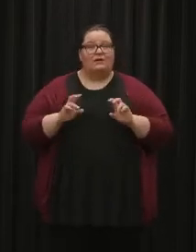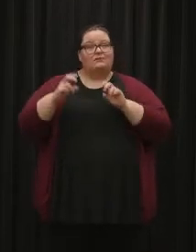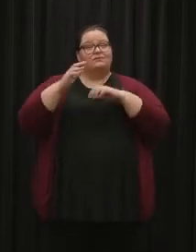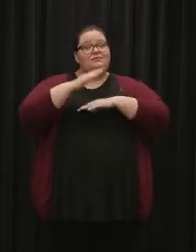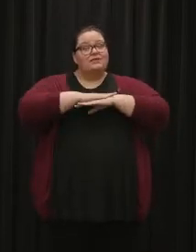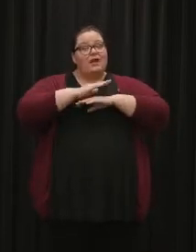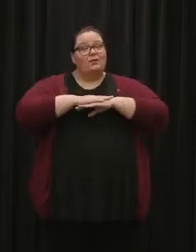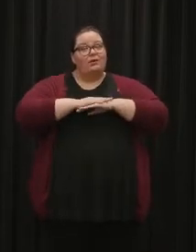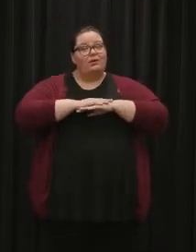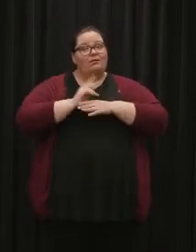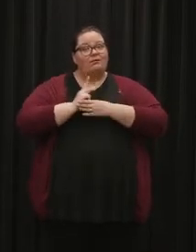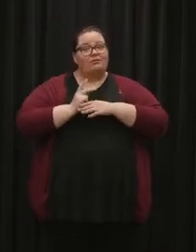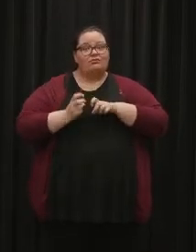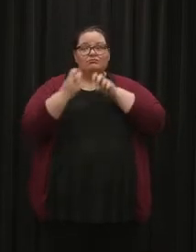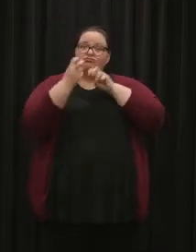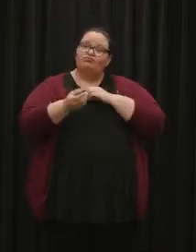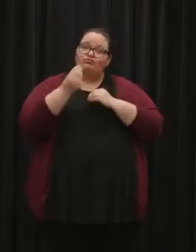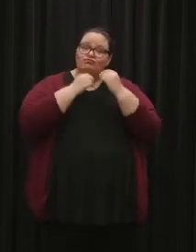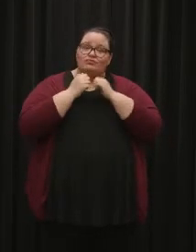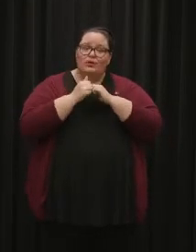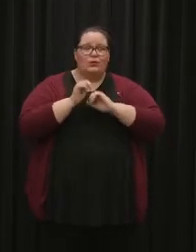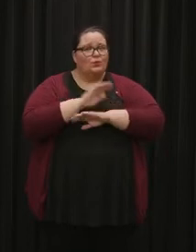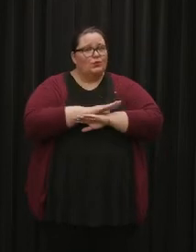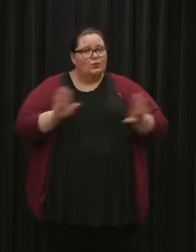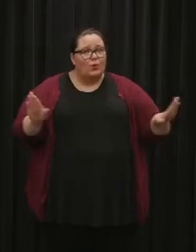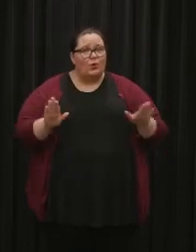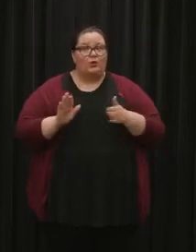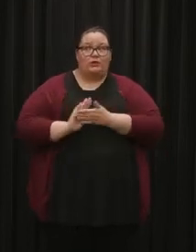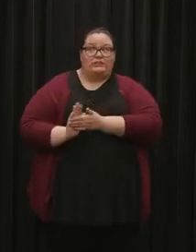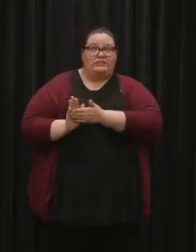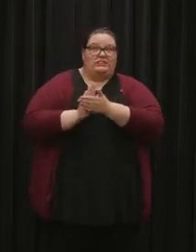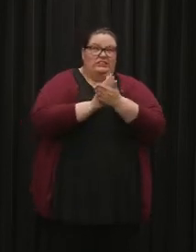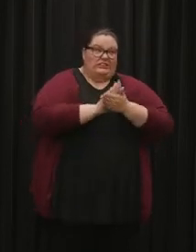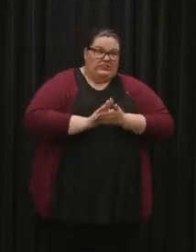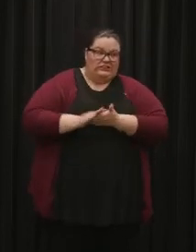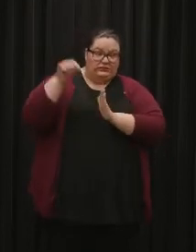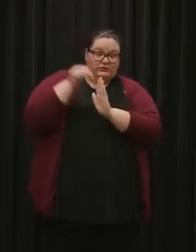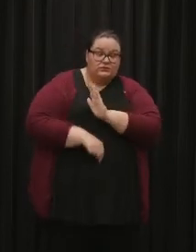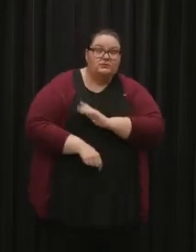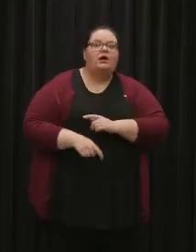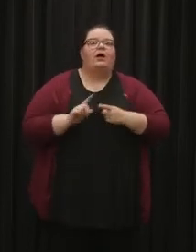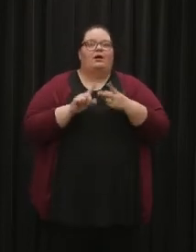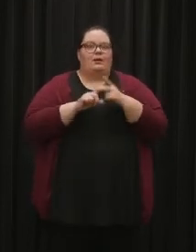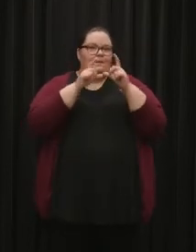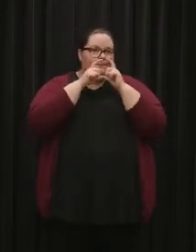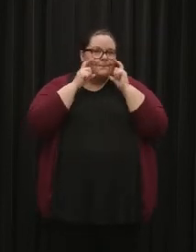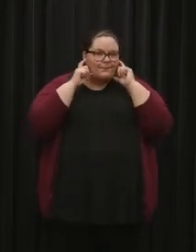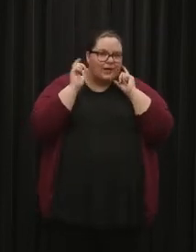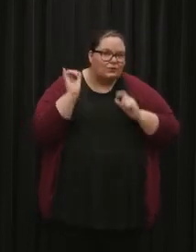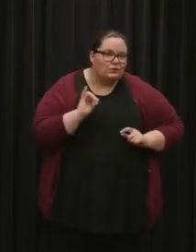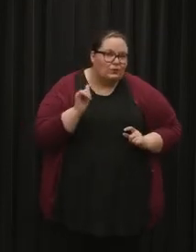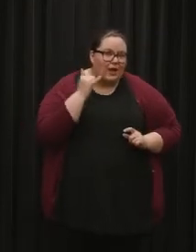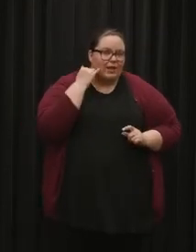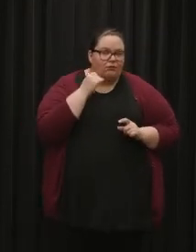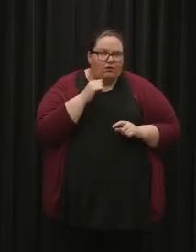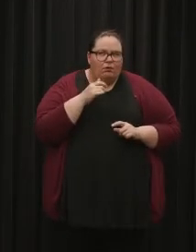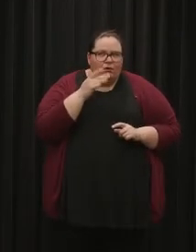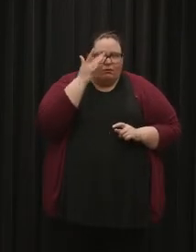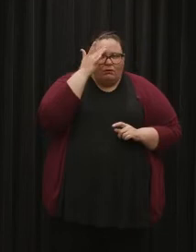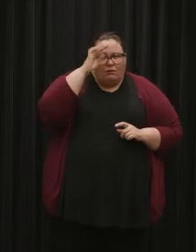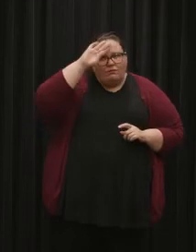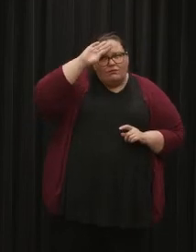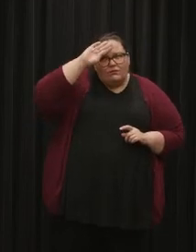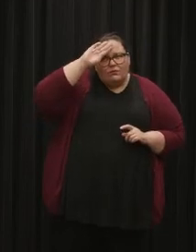together. You disinfect, you wear masks. It's very important. And if you do get symptoms, it's very important to get tested